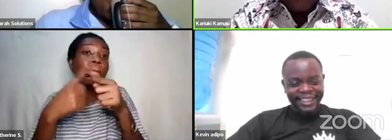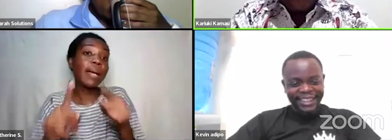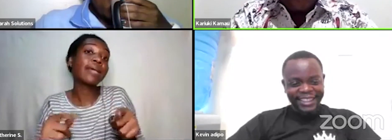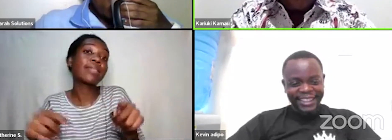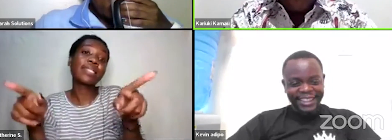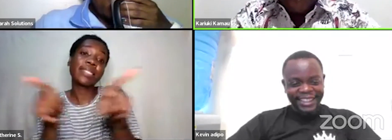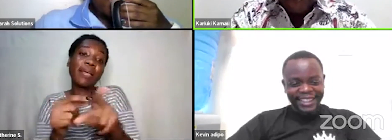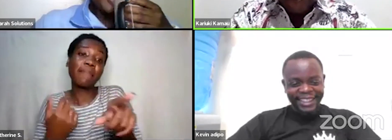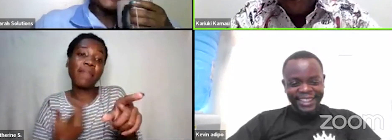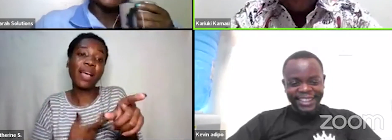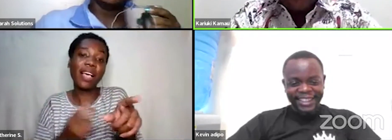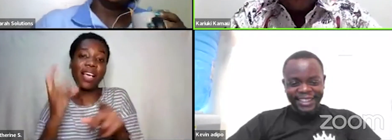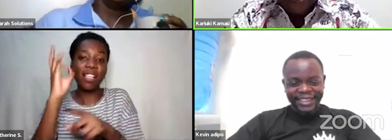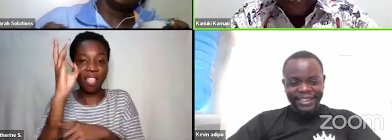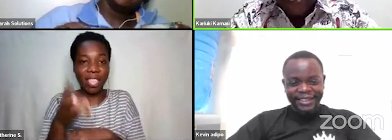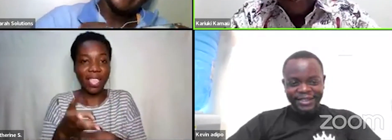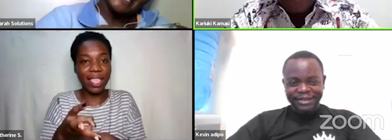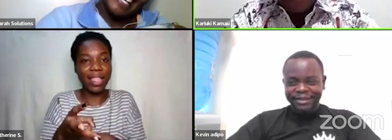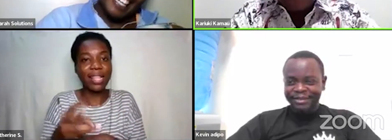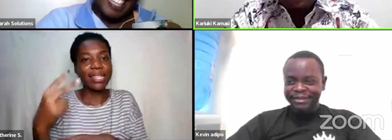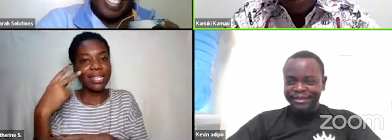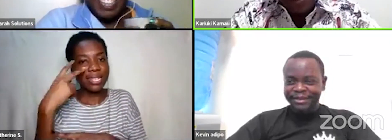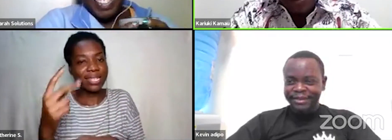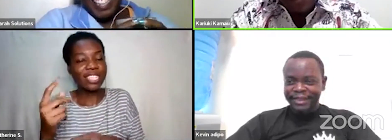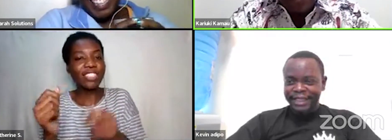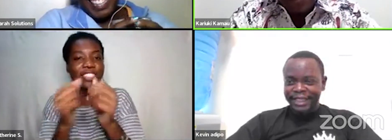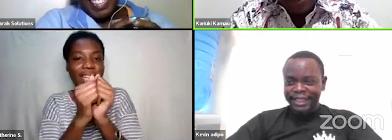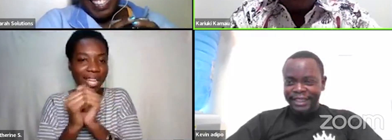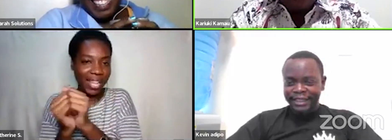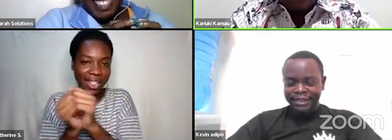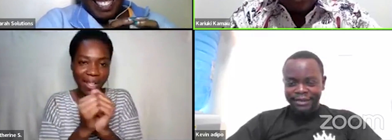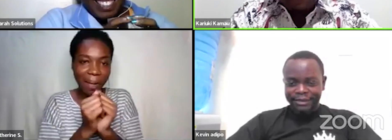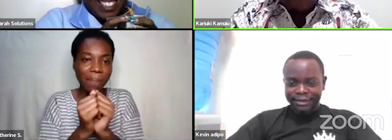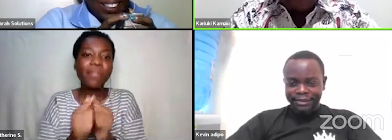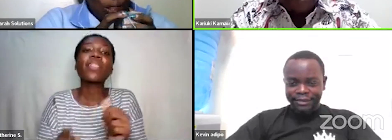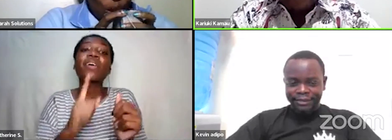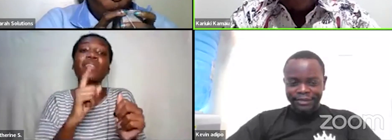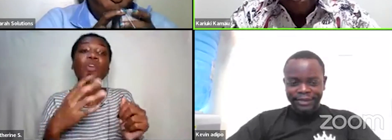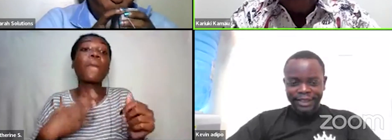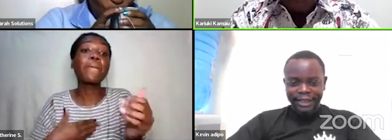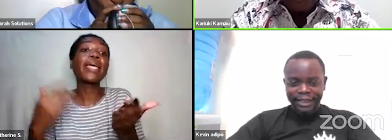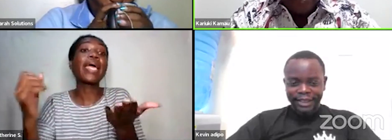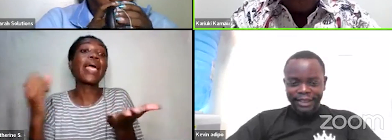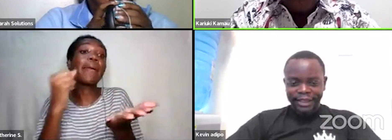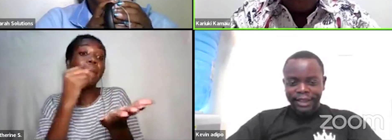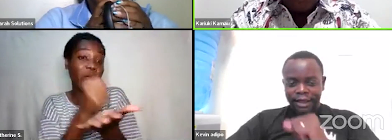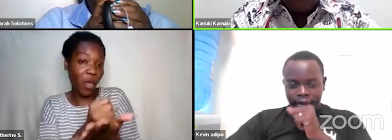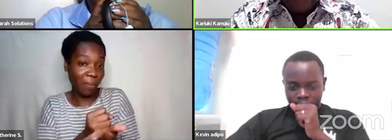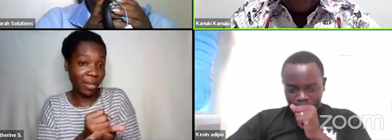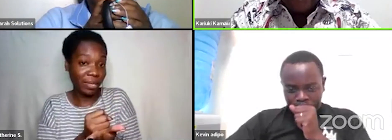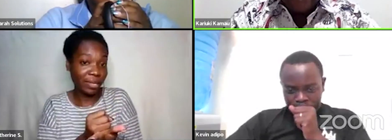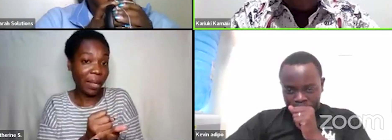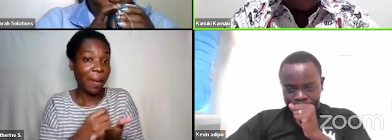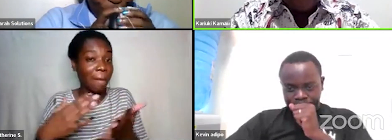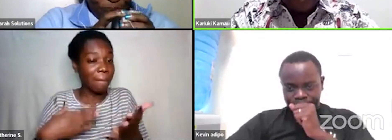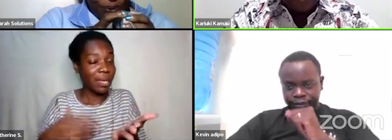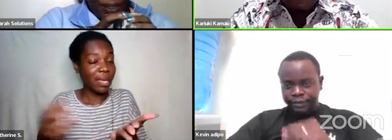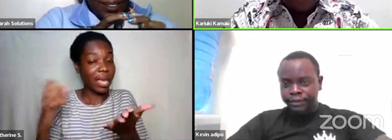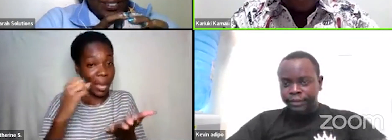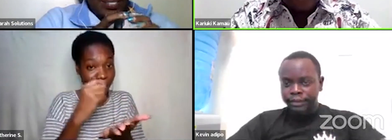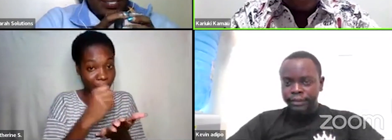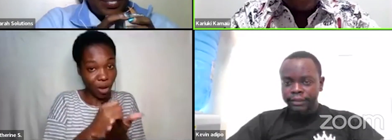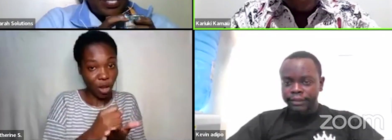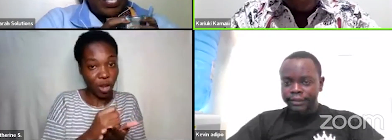same, we are going to sing together. I was in employment. I was employed in